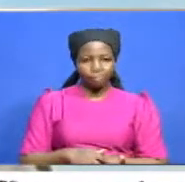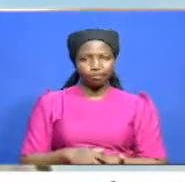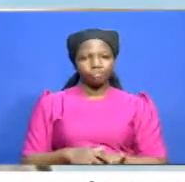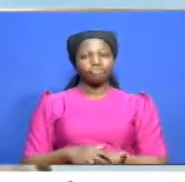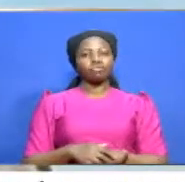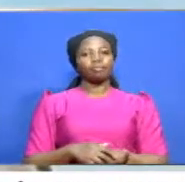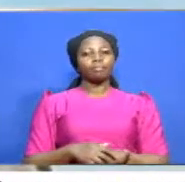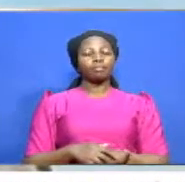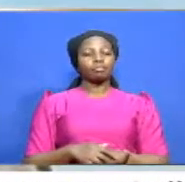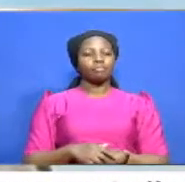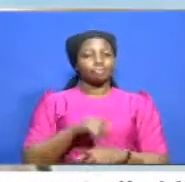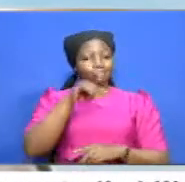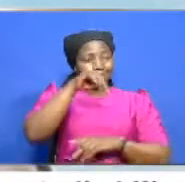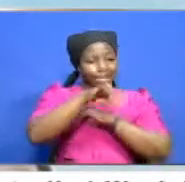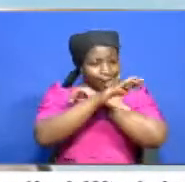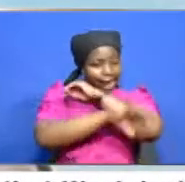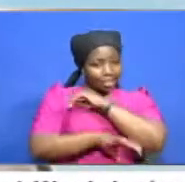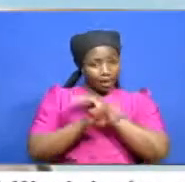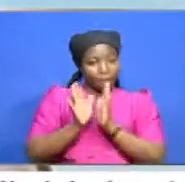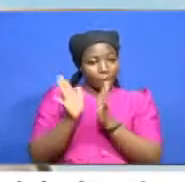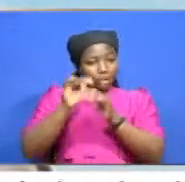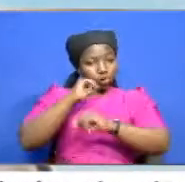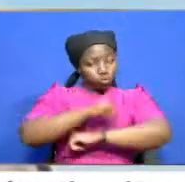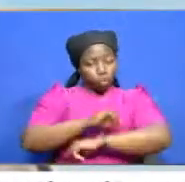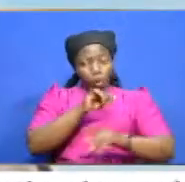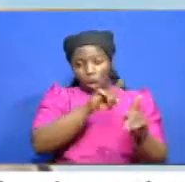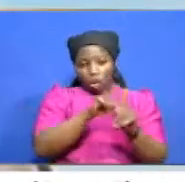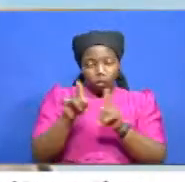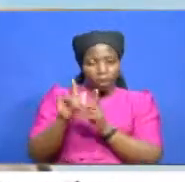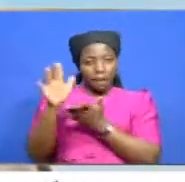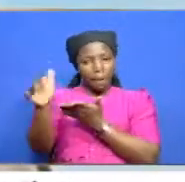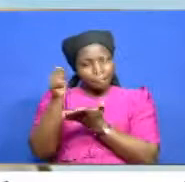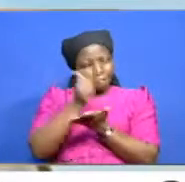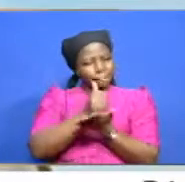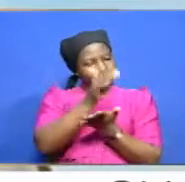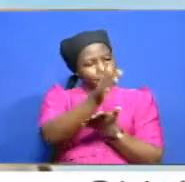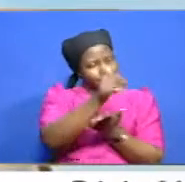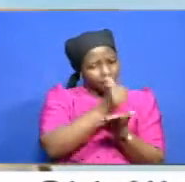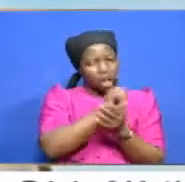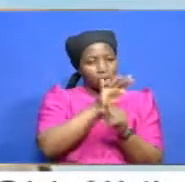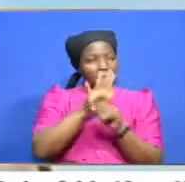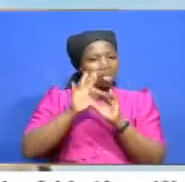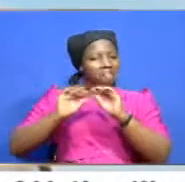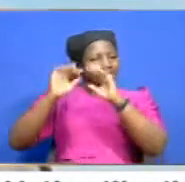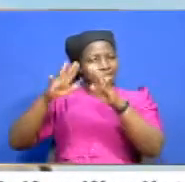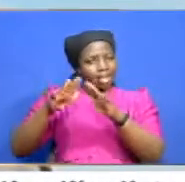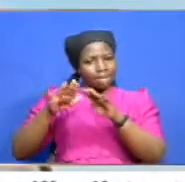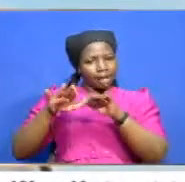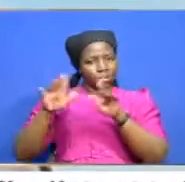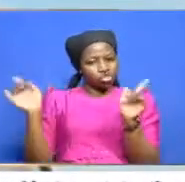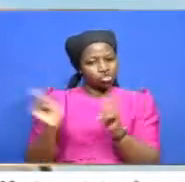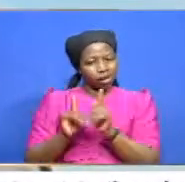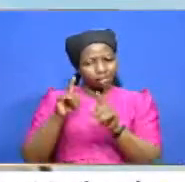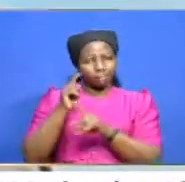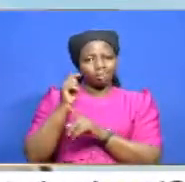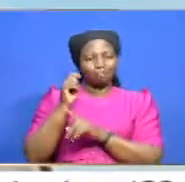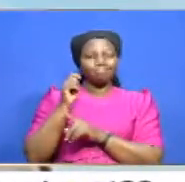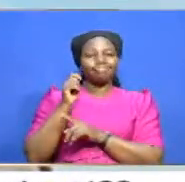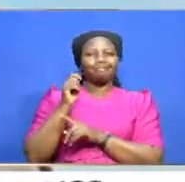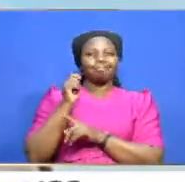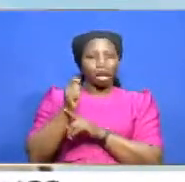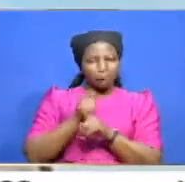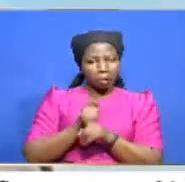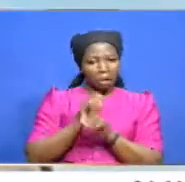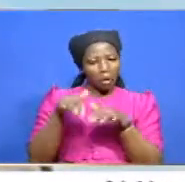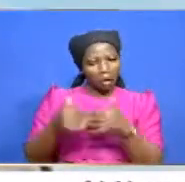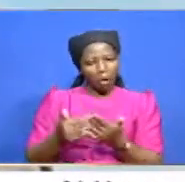also employ so many teachers on temporary terms, on BOM terms. These